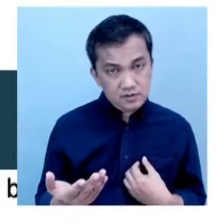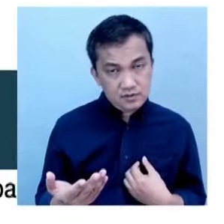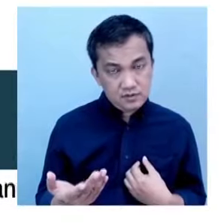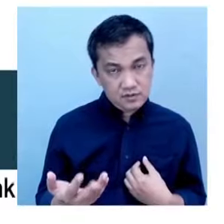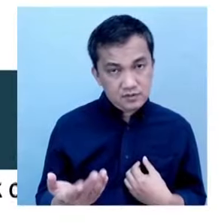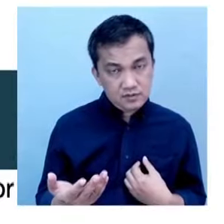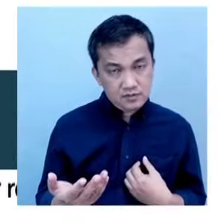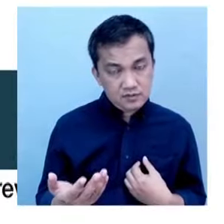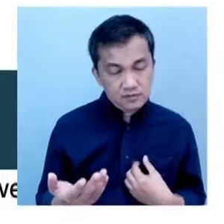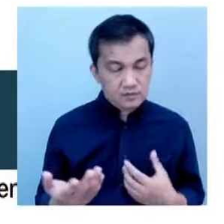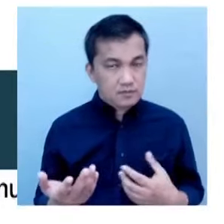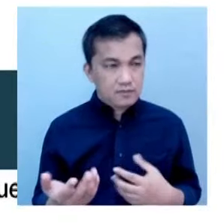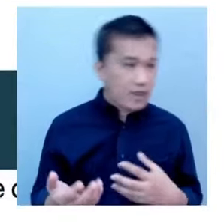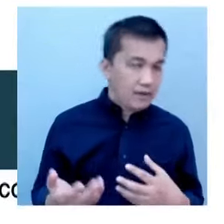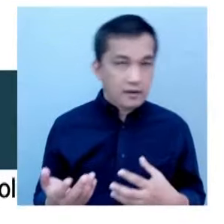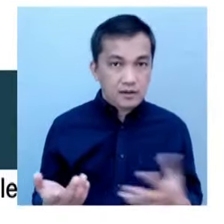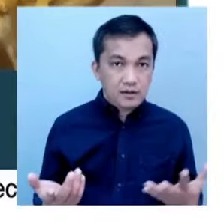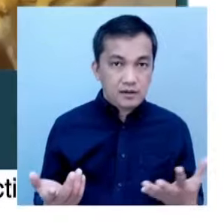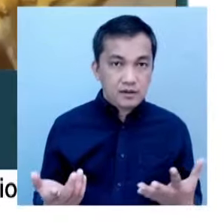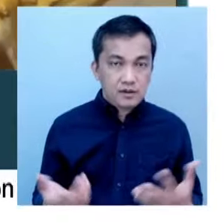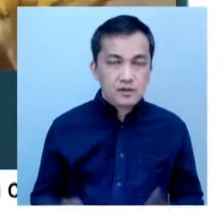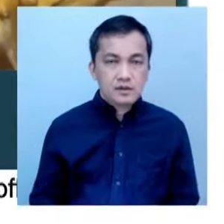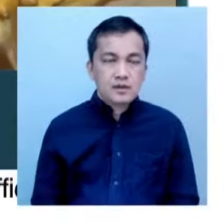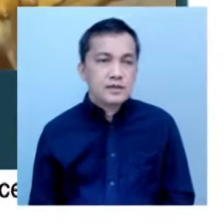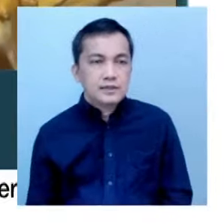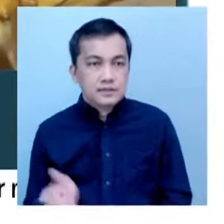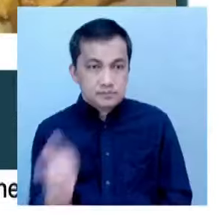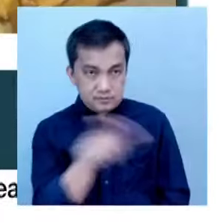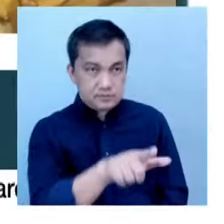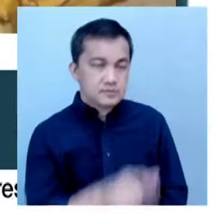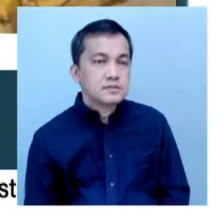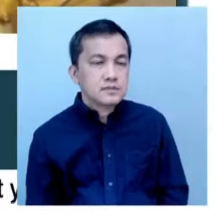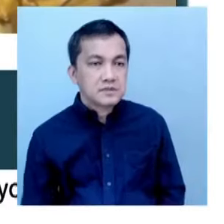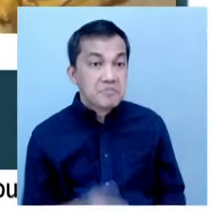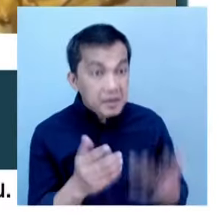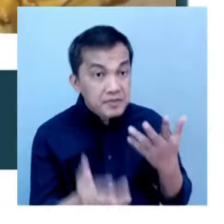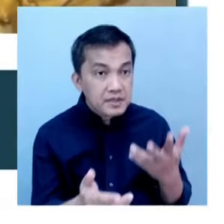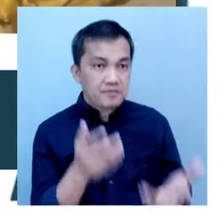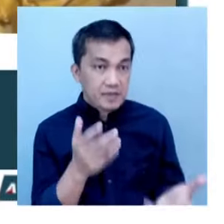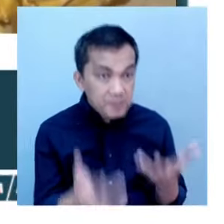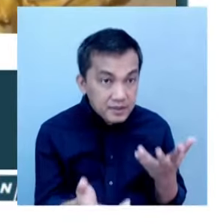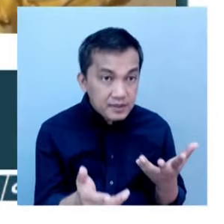Go ahead. Well, if maybe, you know, maybe.